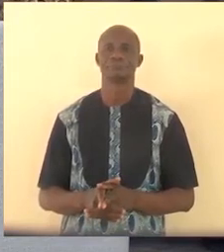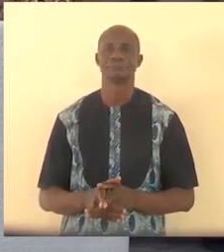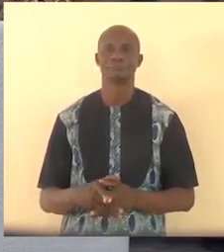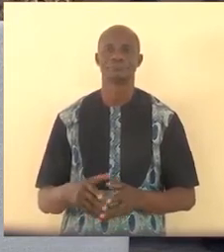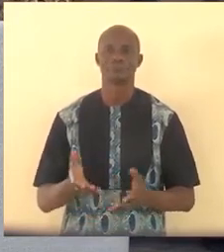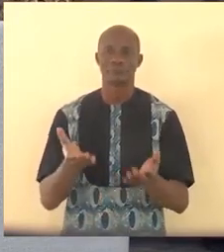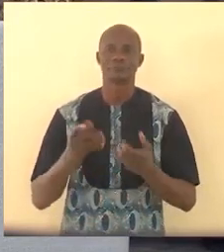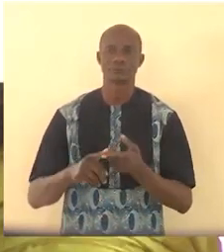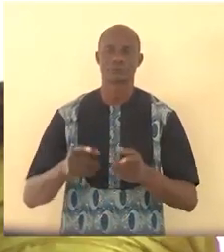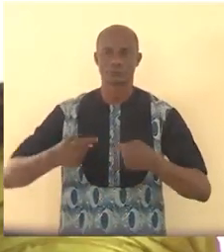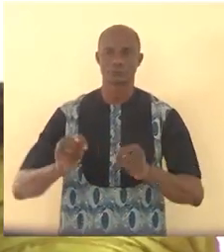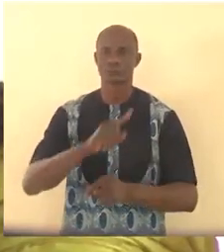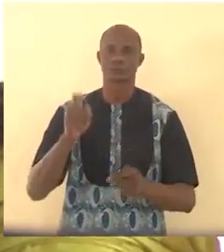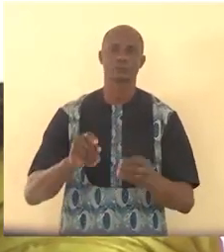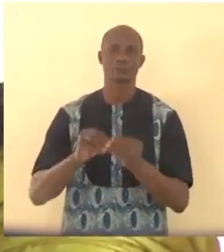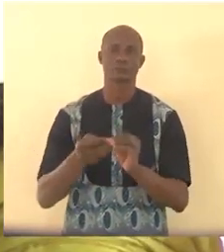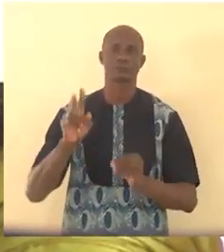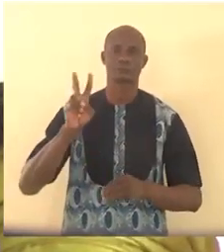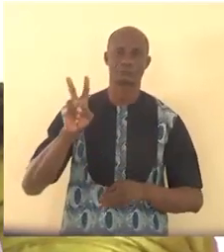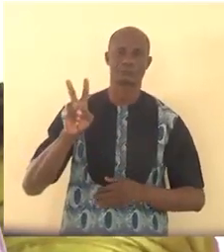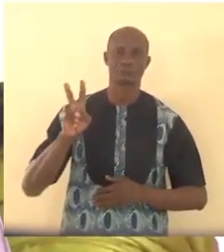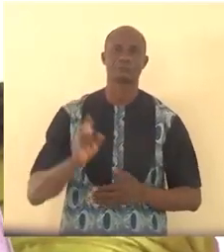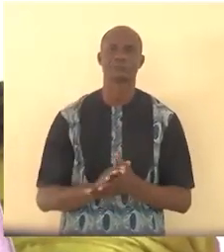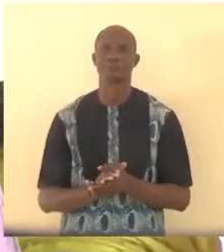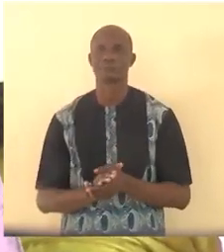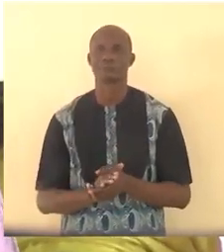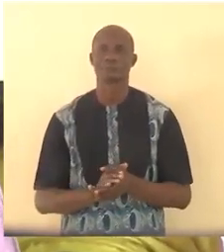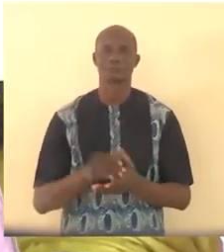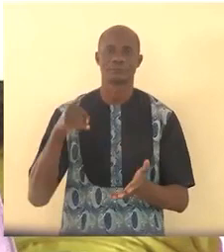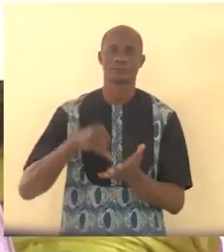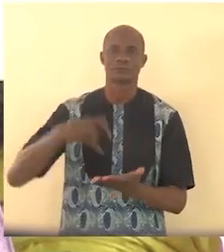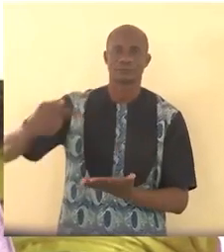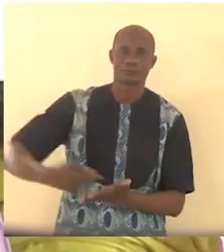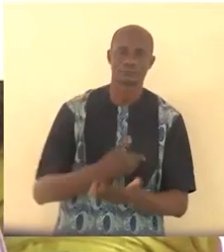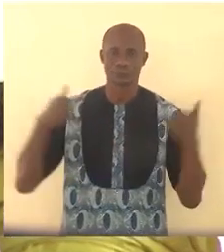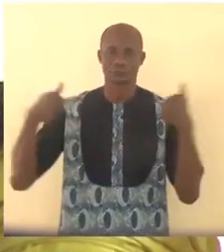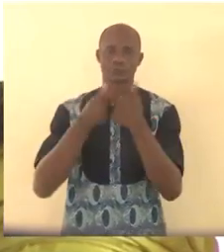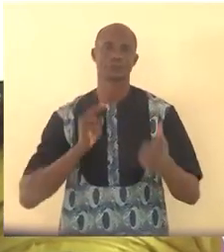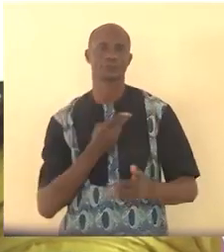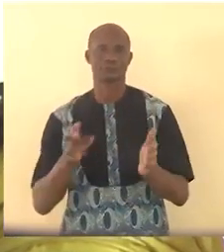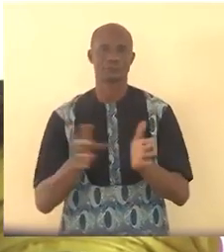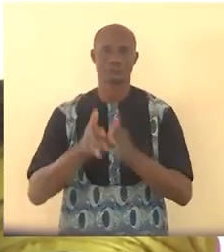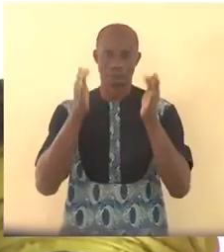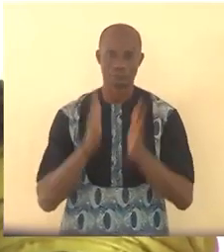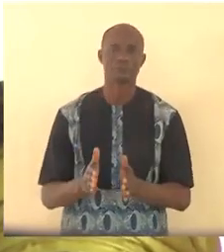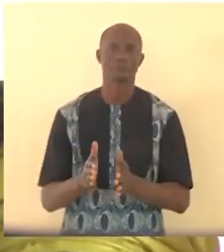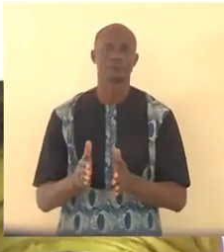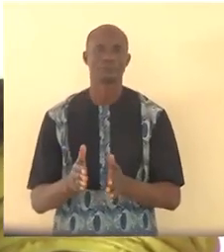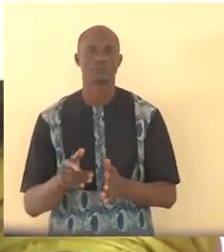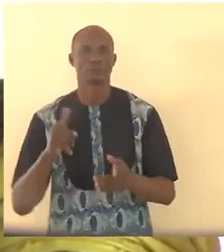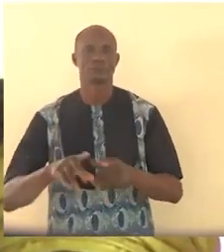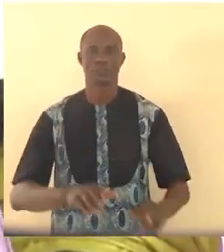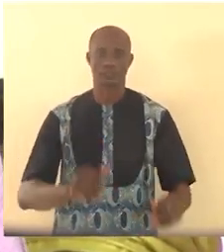I want to attempt question number two. Okay. It says the gospel challenges us Christians to adopt a